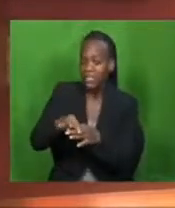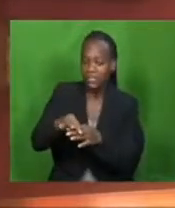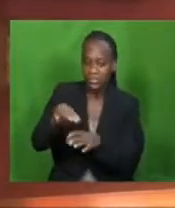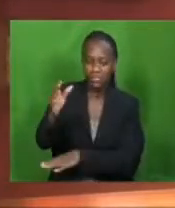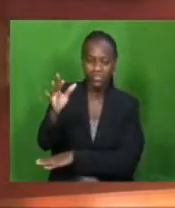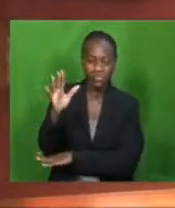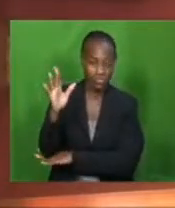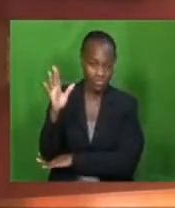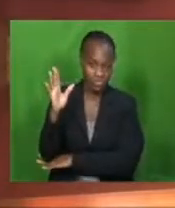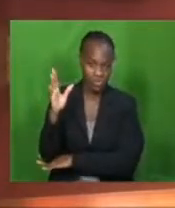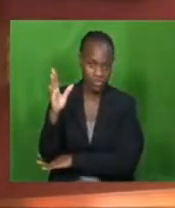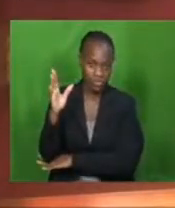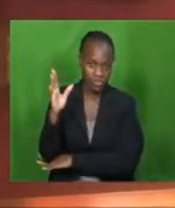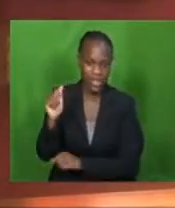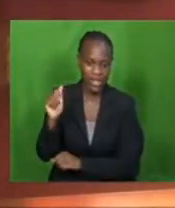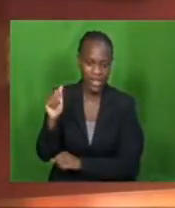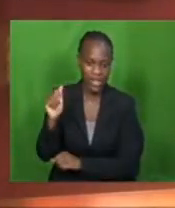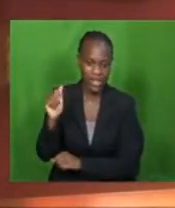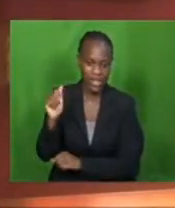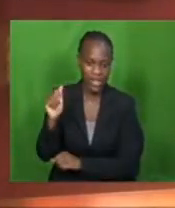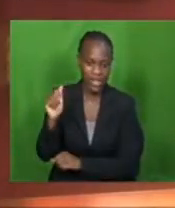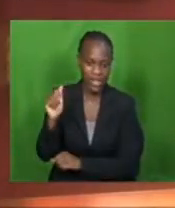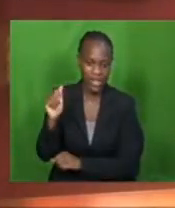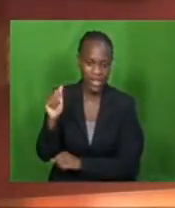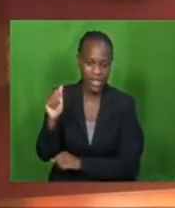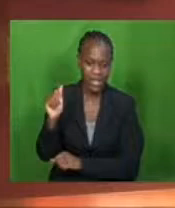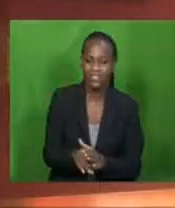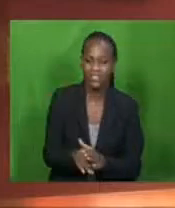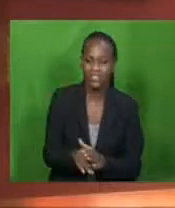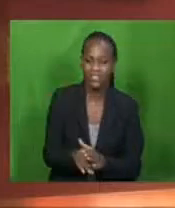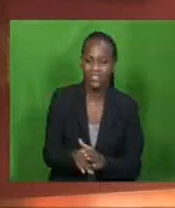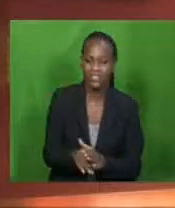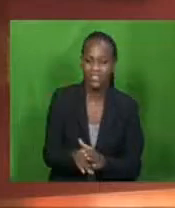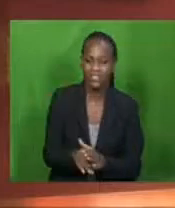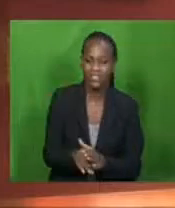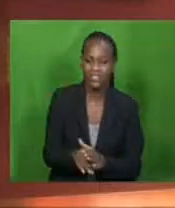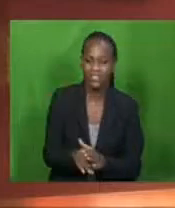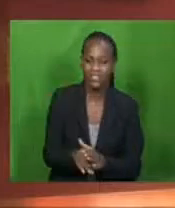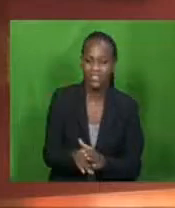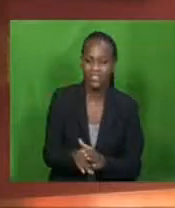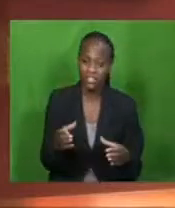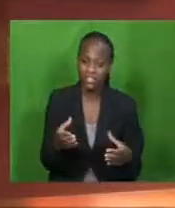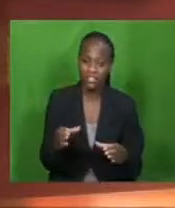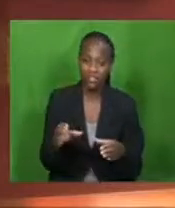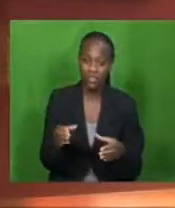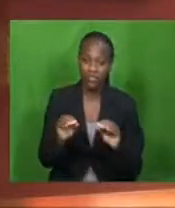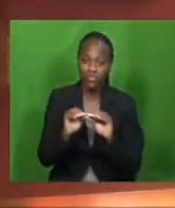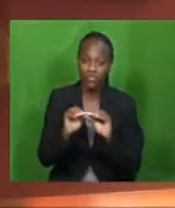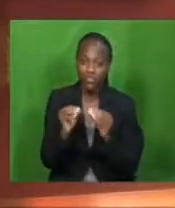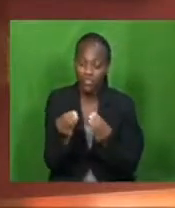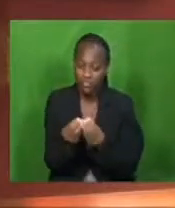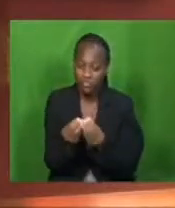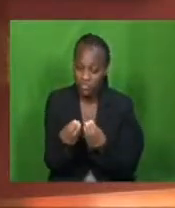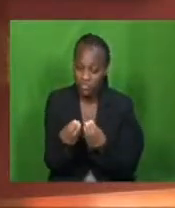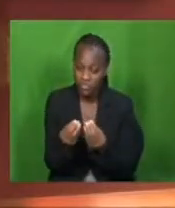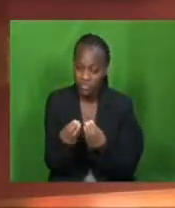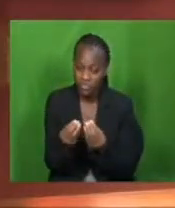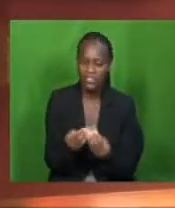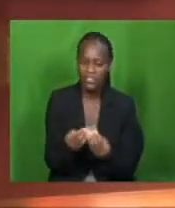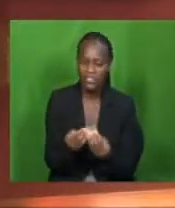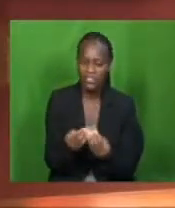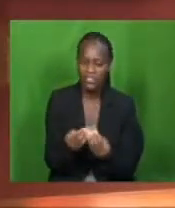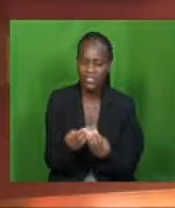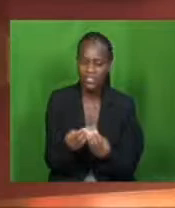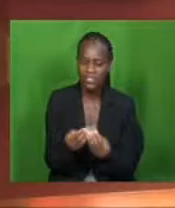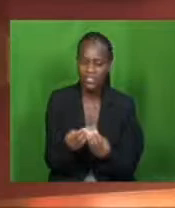the offices of the Forestry Commission, Metropolitan and District Assemblies, as well as other public places.